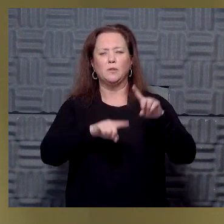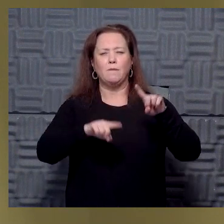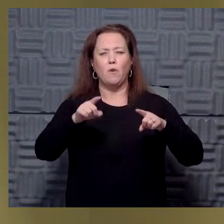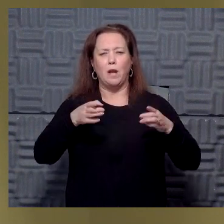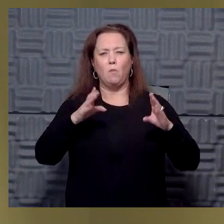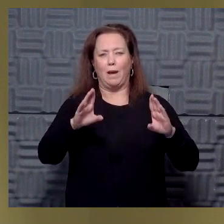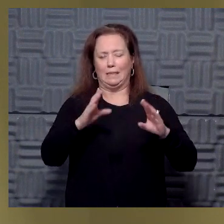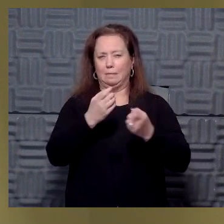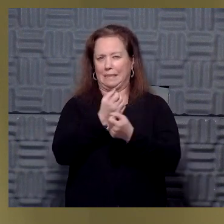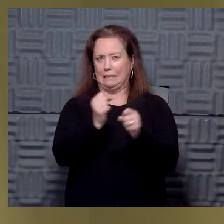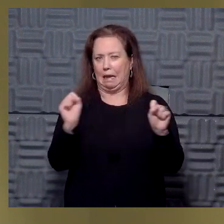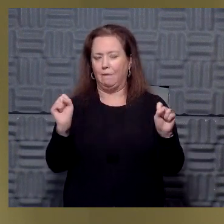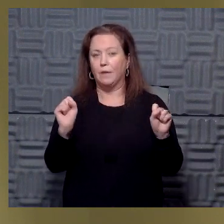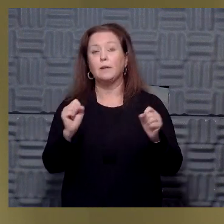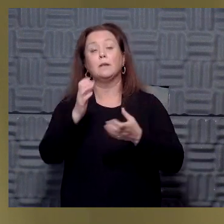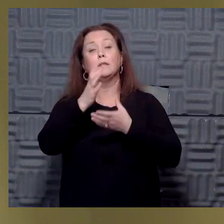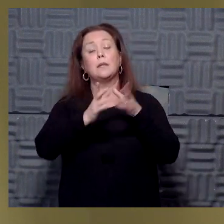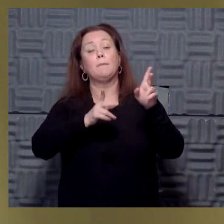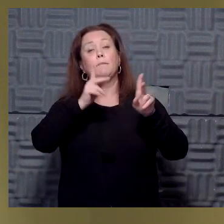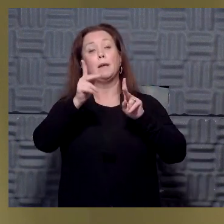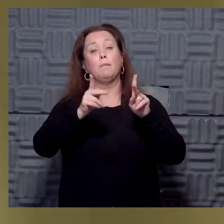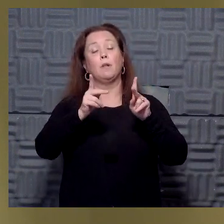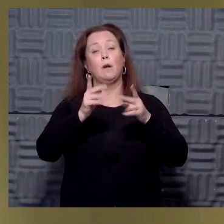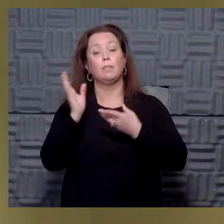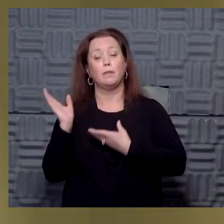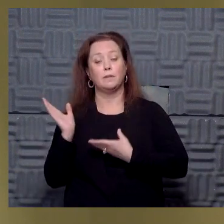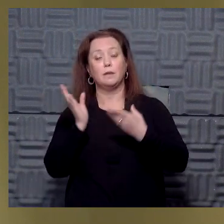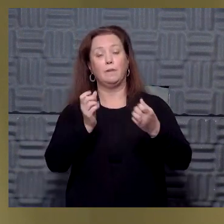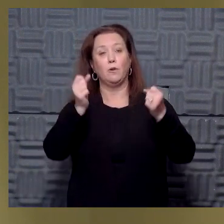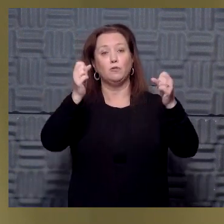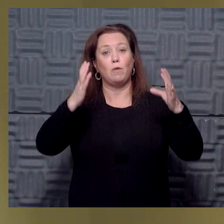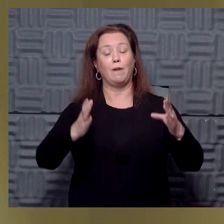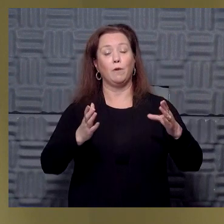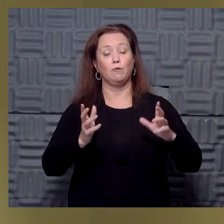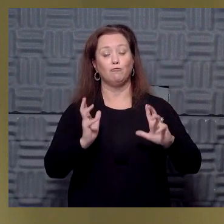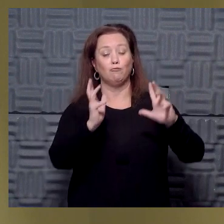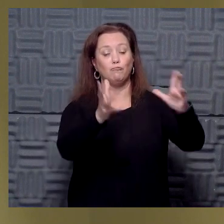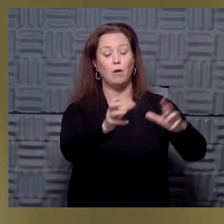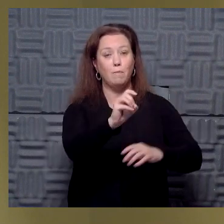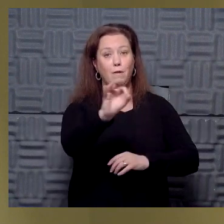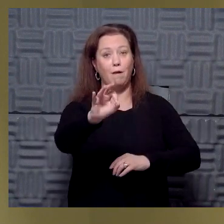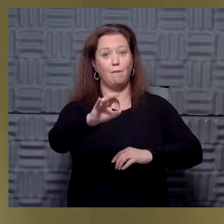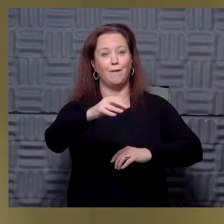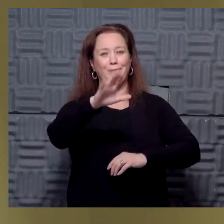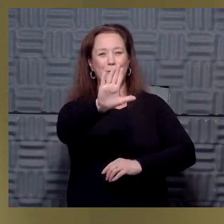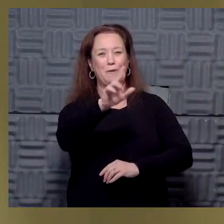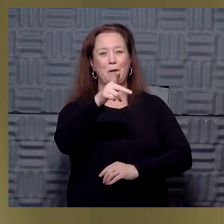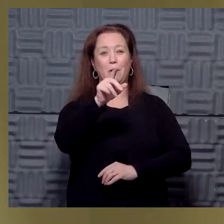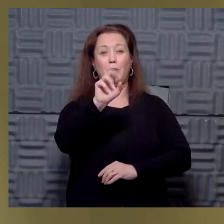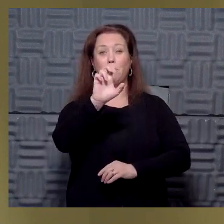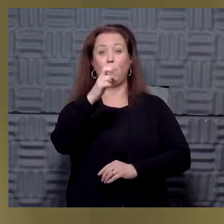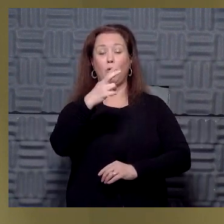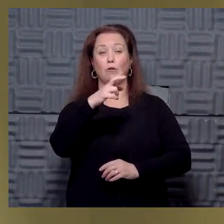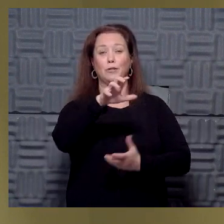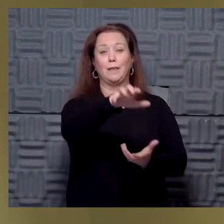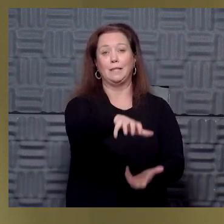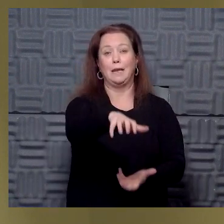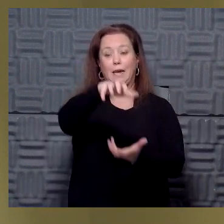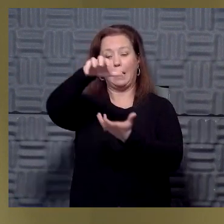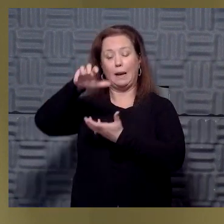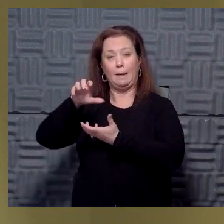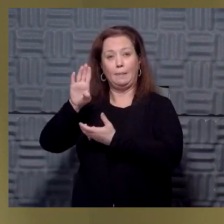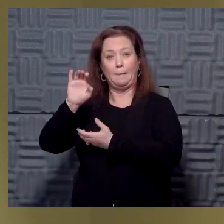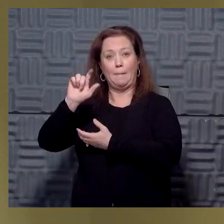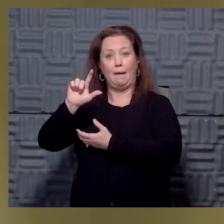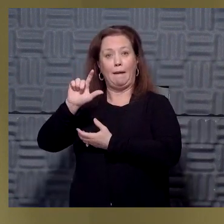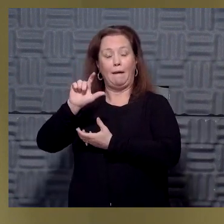do that to stay safe. Some people are having the delivery driver drop it off on the porch, and they take it out of the bag, or they're leaving the